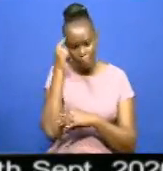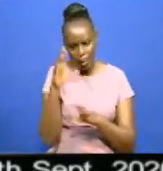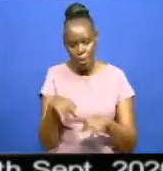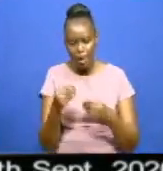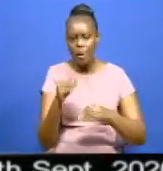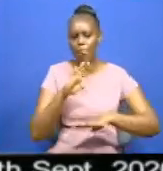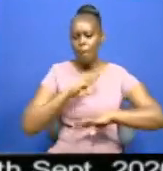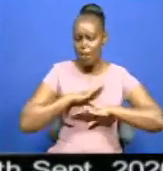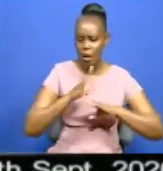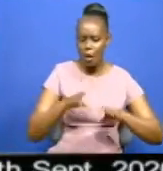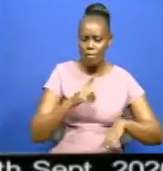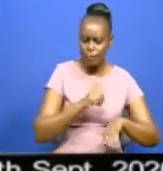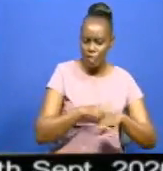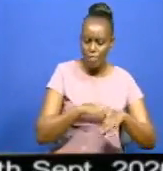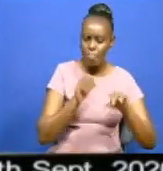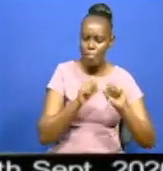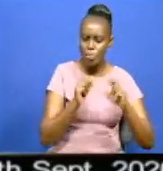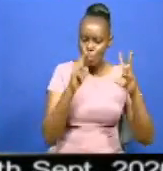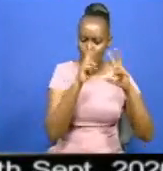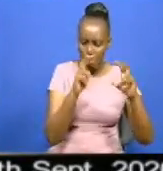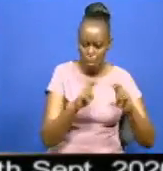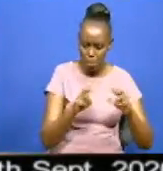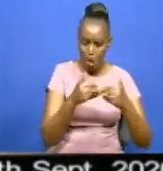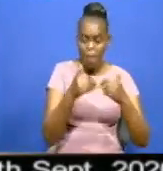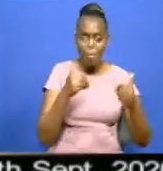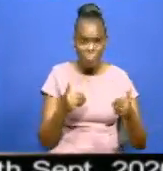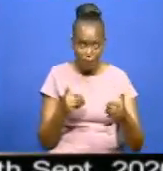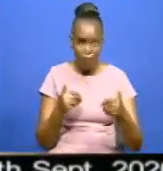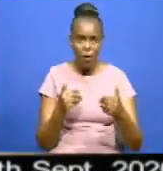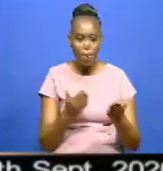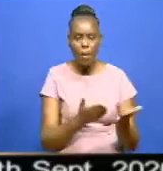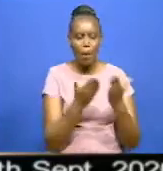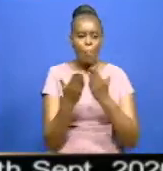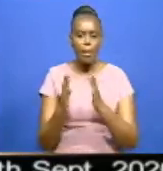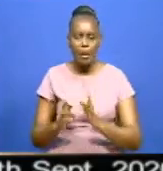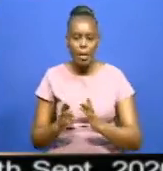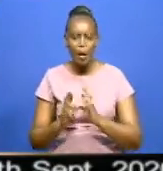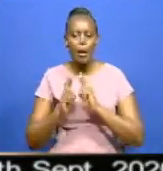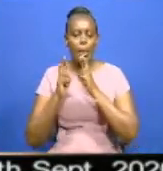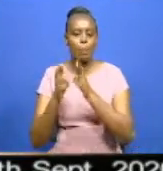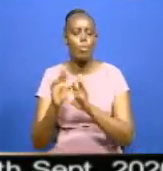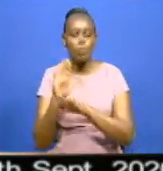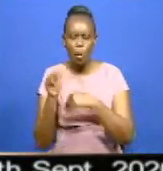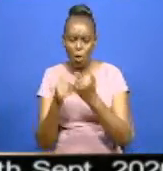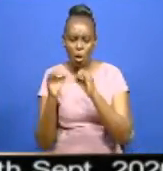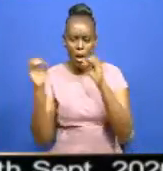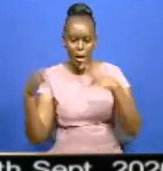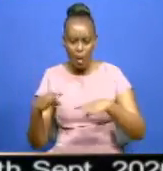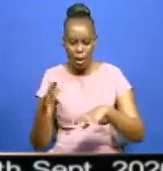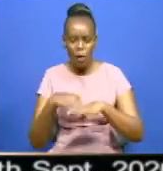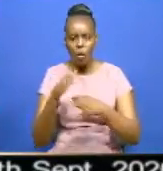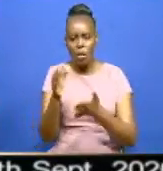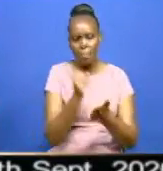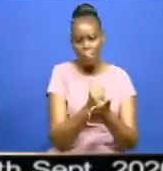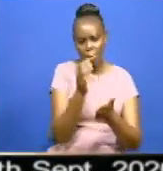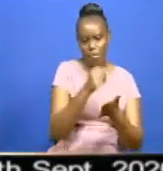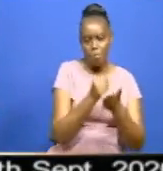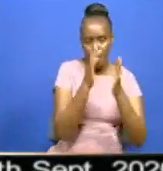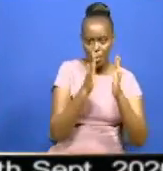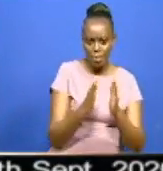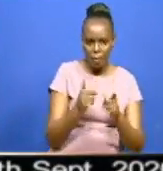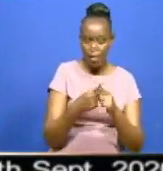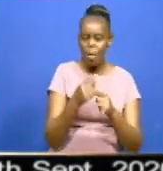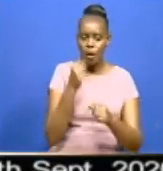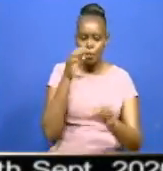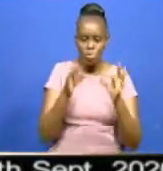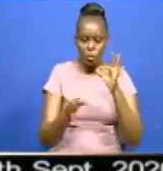so that they can interrogate and give us the proper reports on all our nominees. And then we shall be doing proper